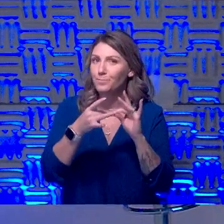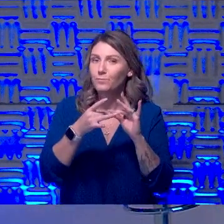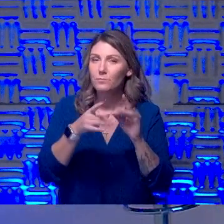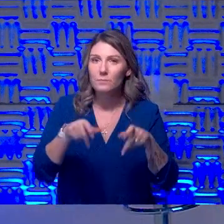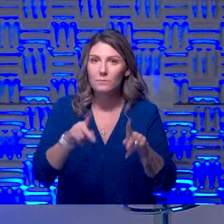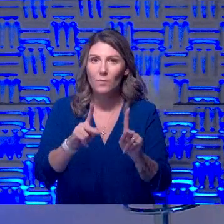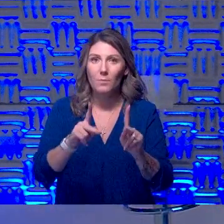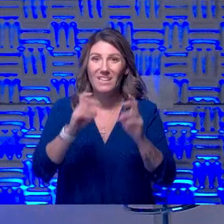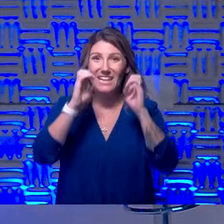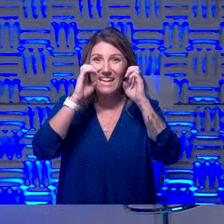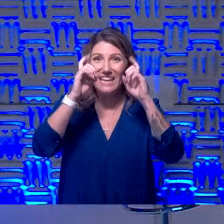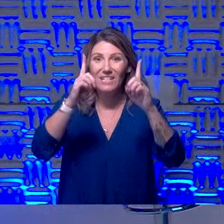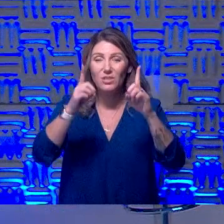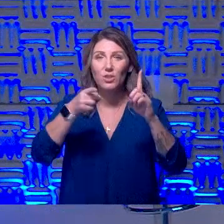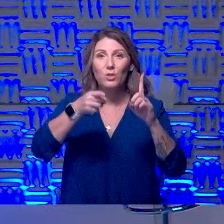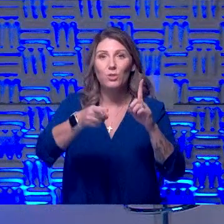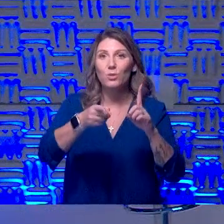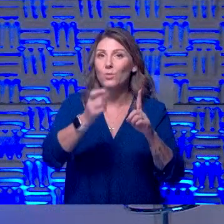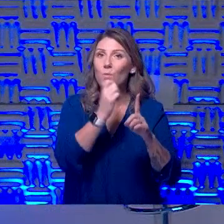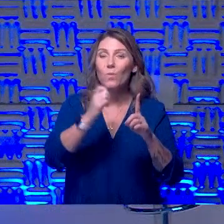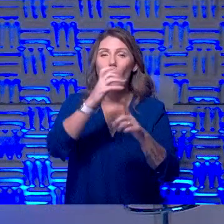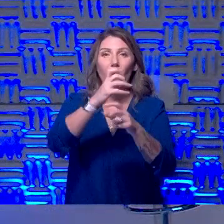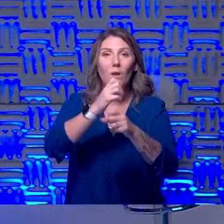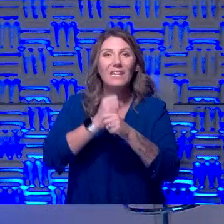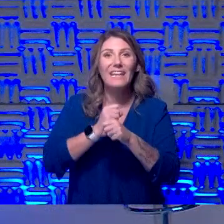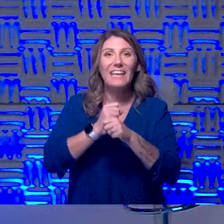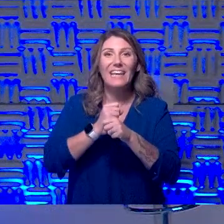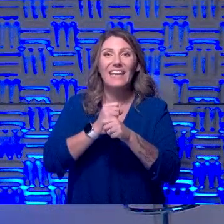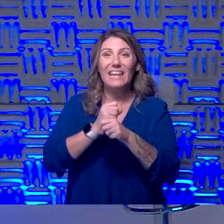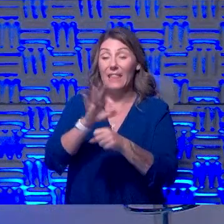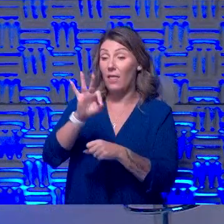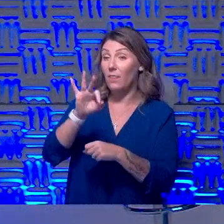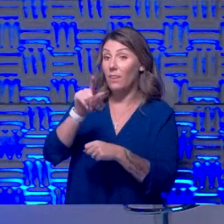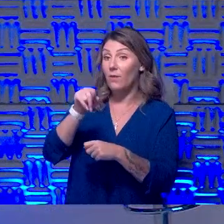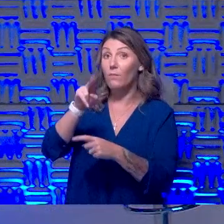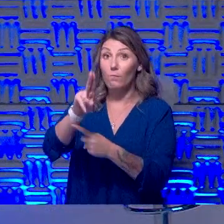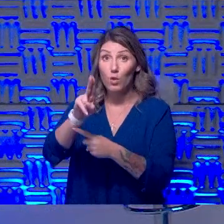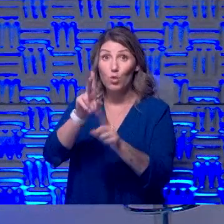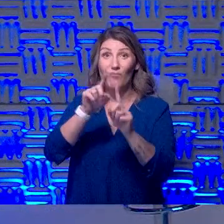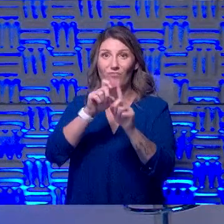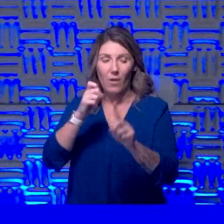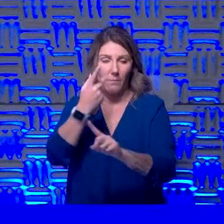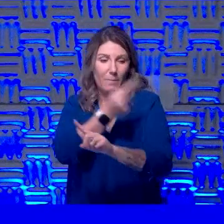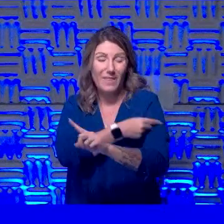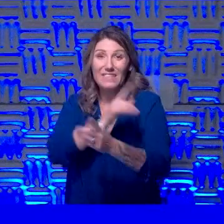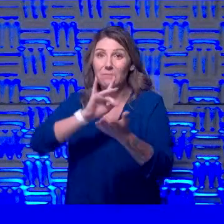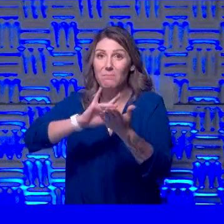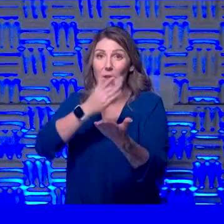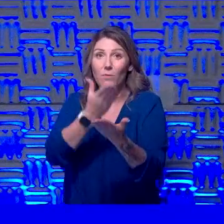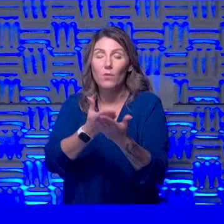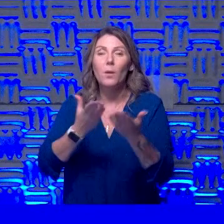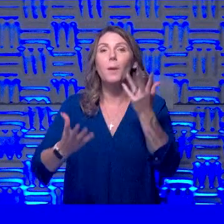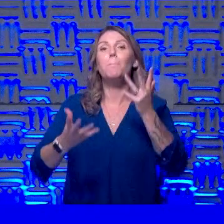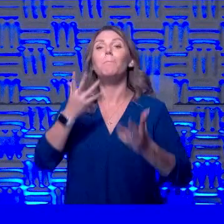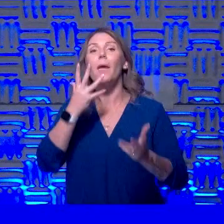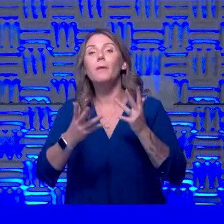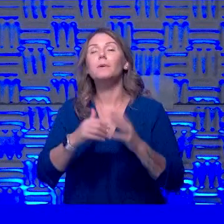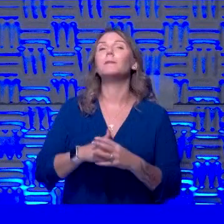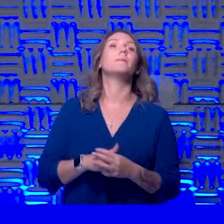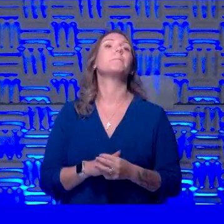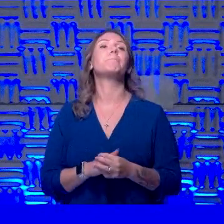opportunity to re-educate. You will not get influenza from the influenza vaccine. Good It point. is medically proven. You may get